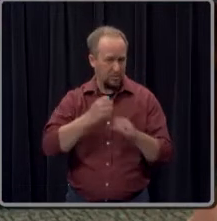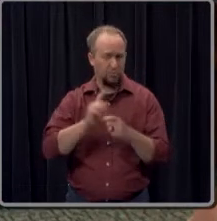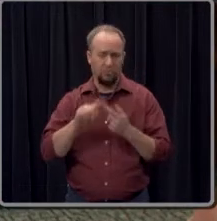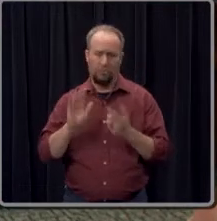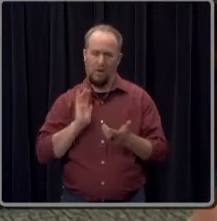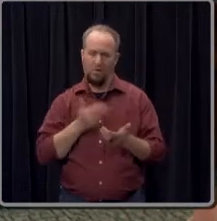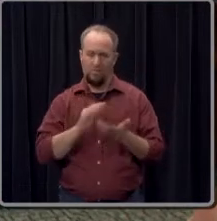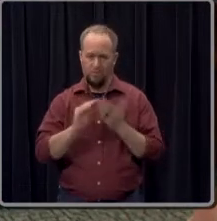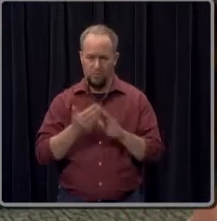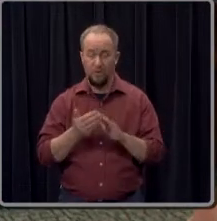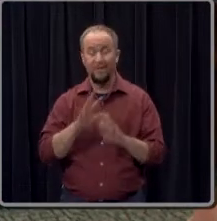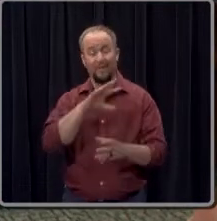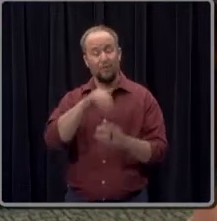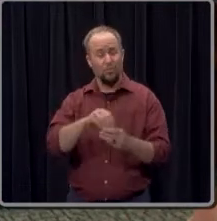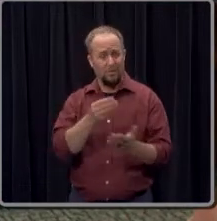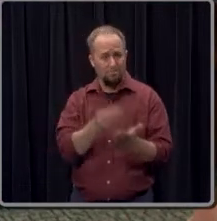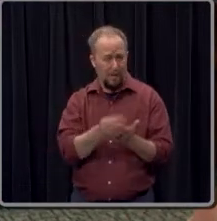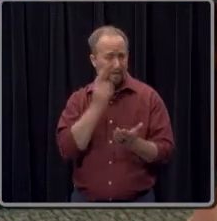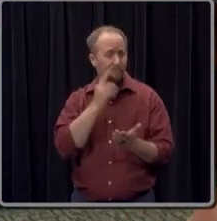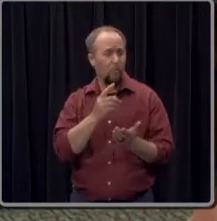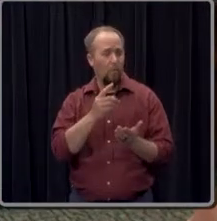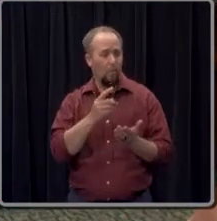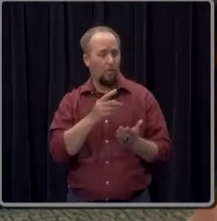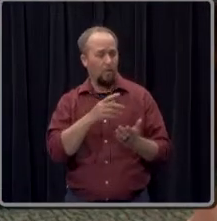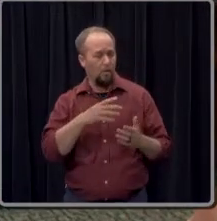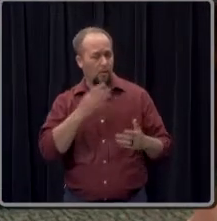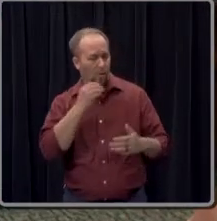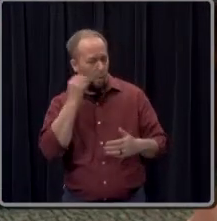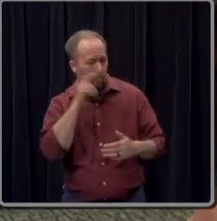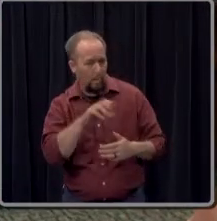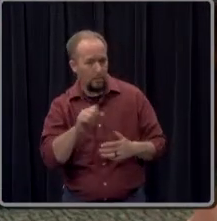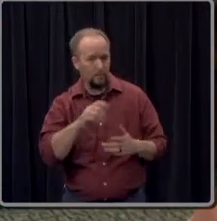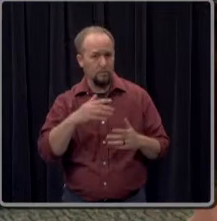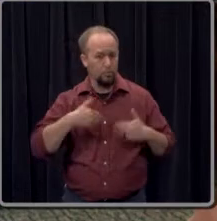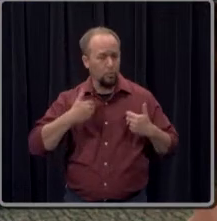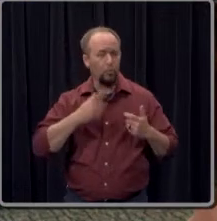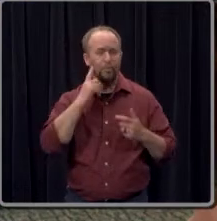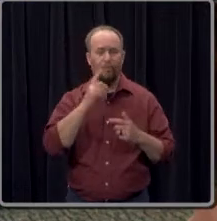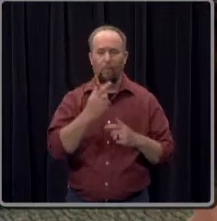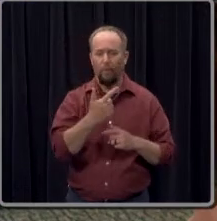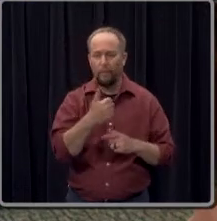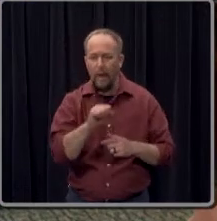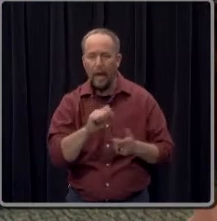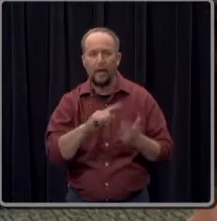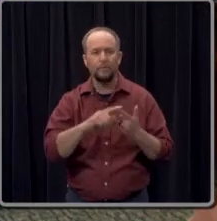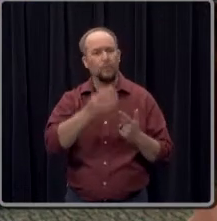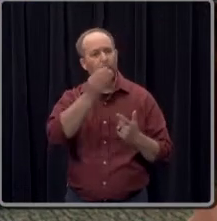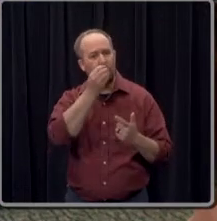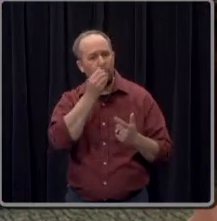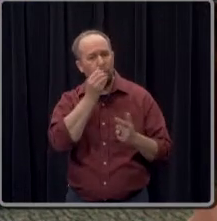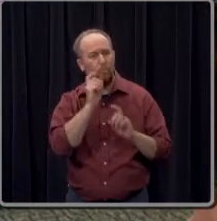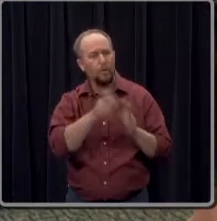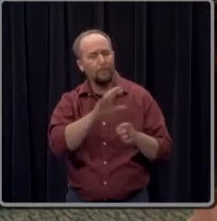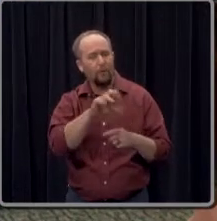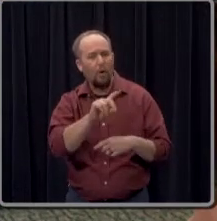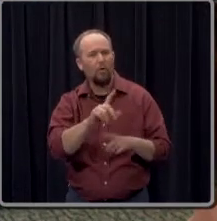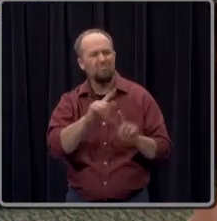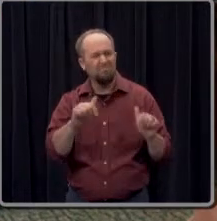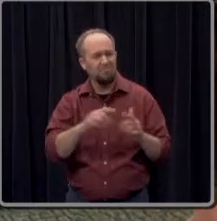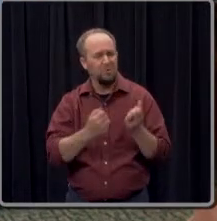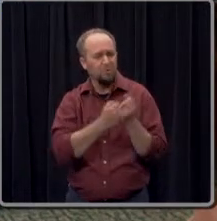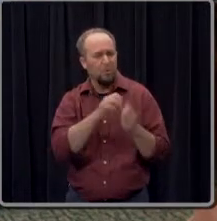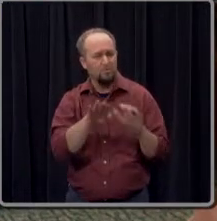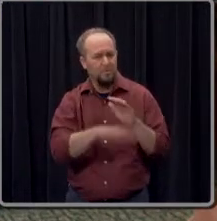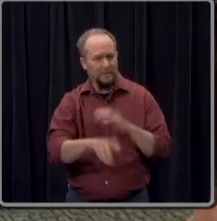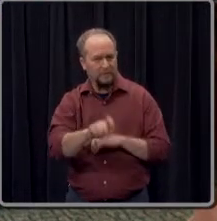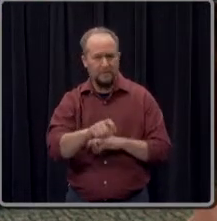including funds for unaccompanied homeless youth to get gas or food gift cards to support basic needs. We applaud the Olathe